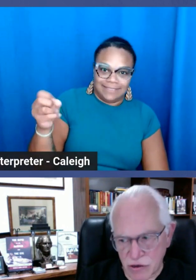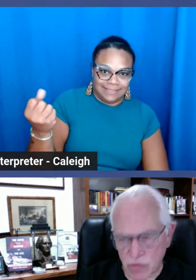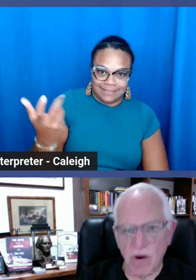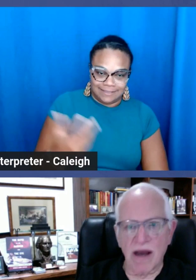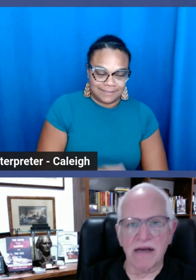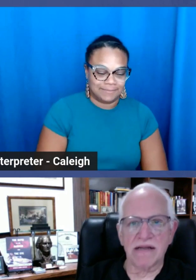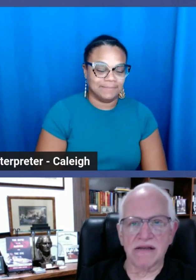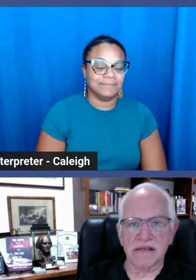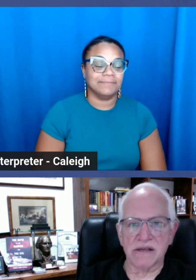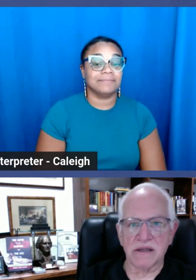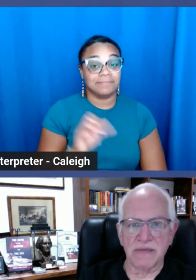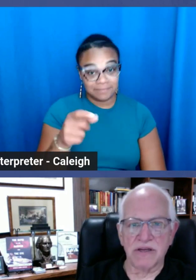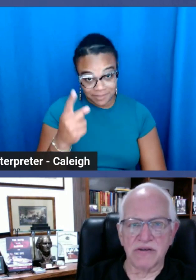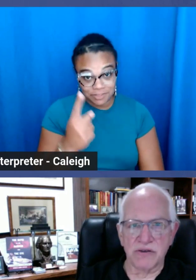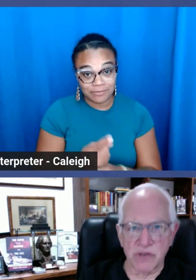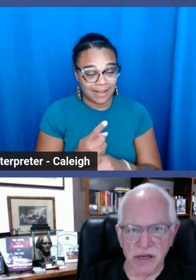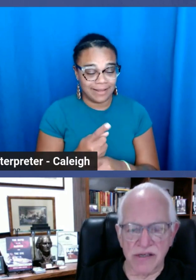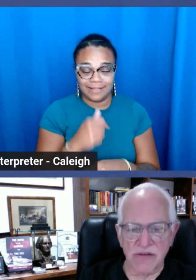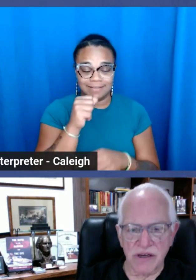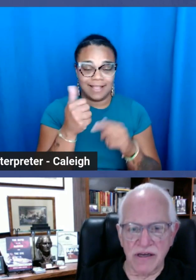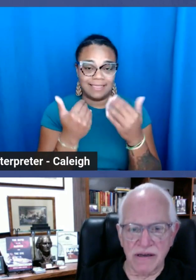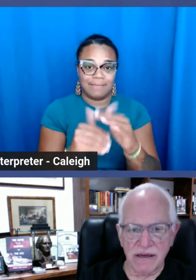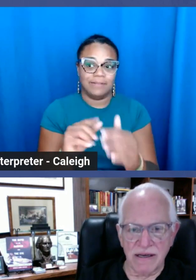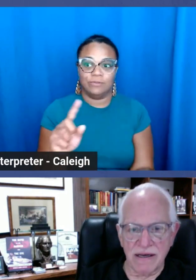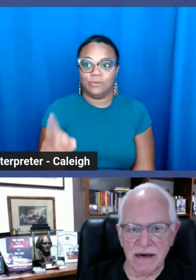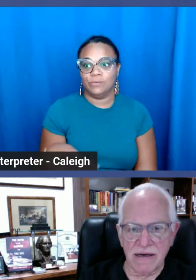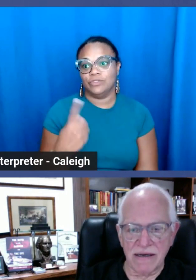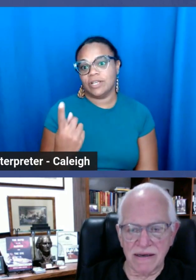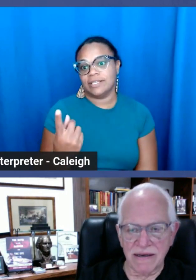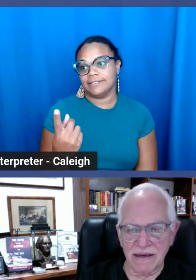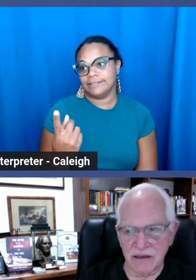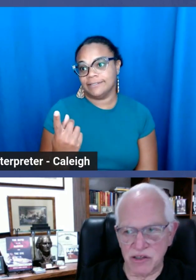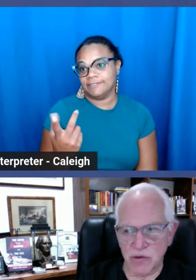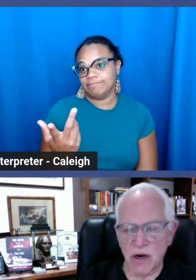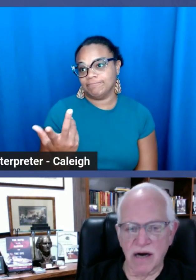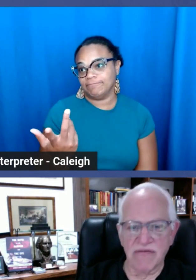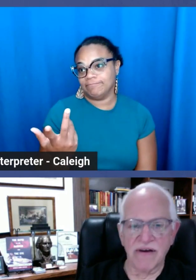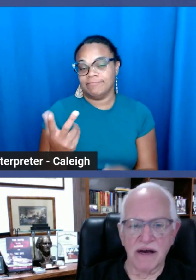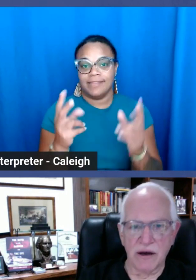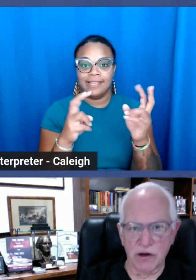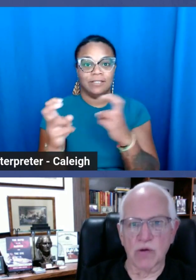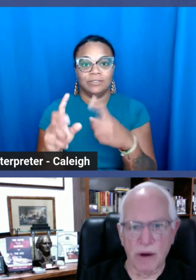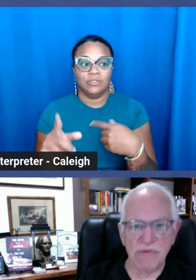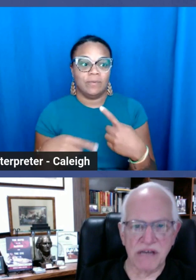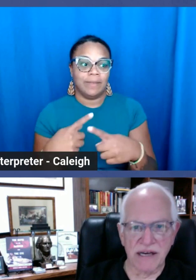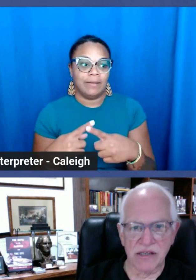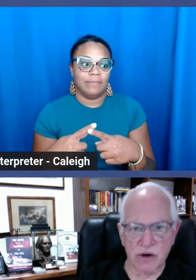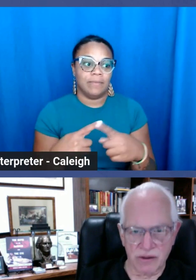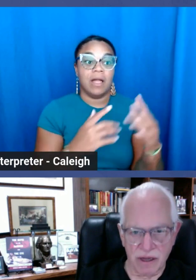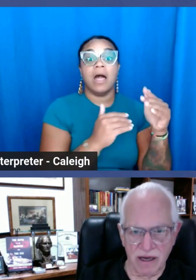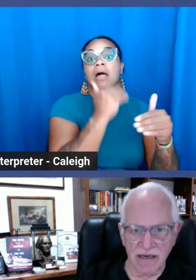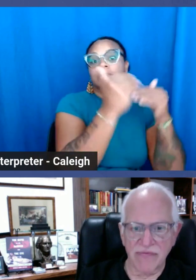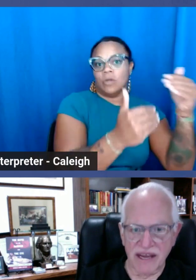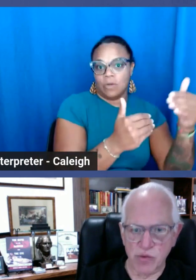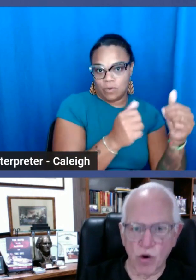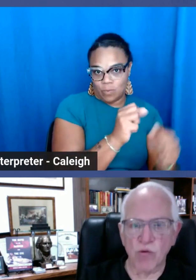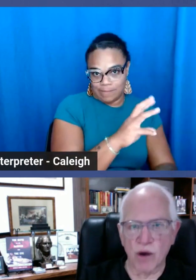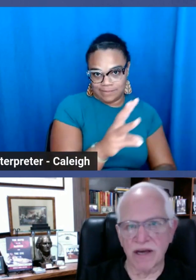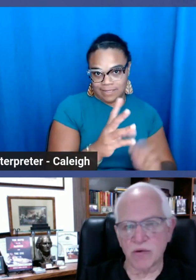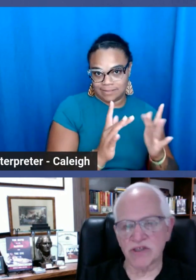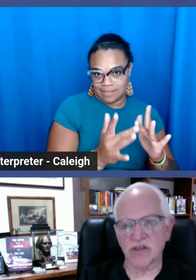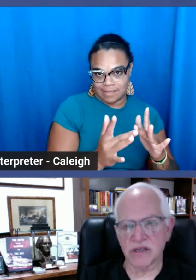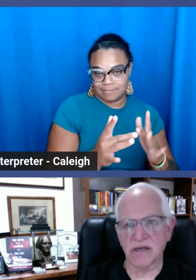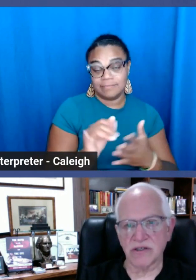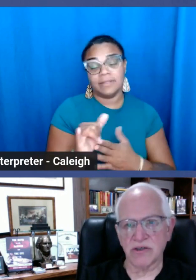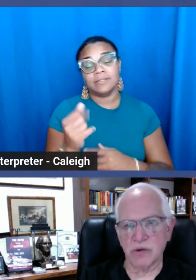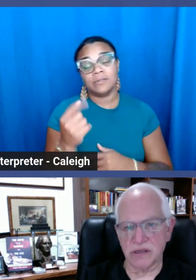And you're right, this isn't limited to just the issue of adult websites online. That's one way